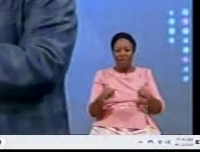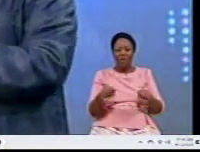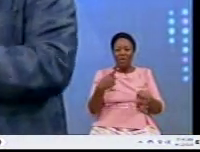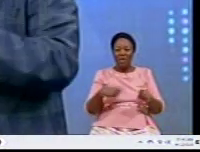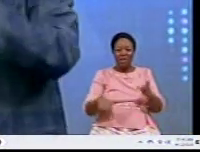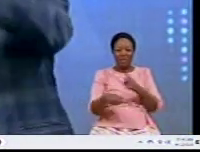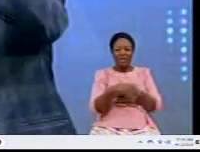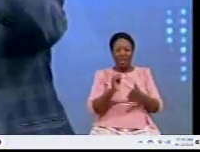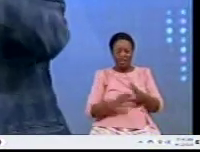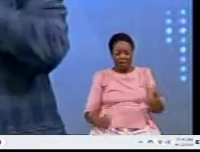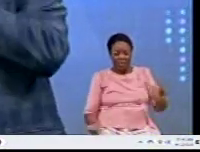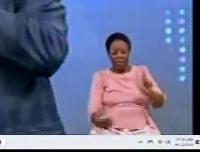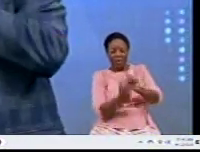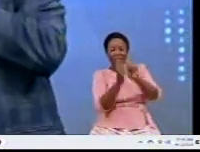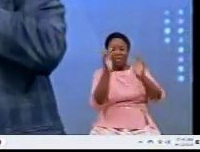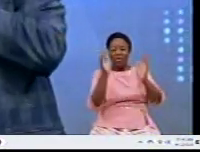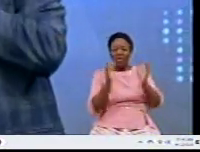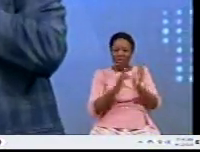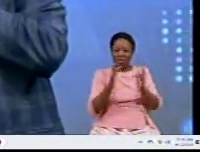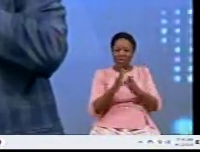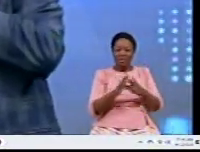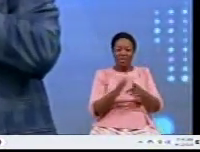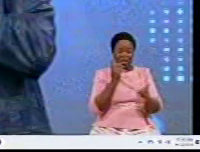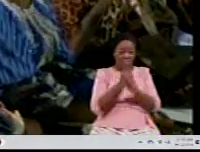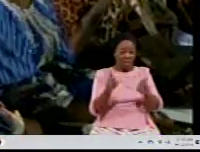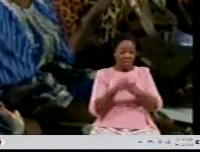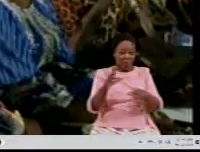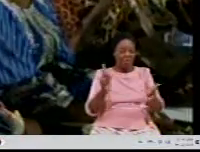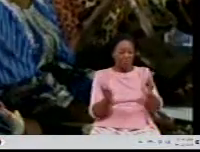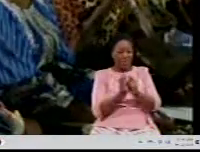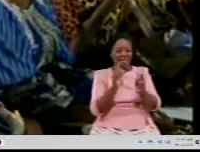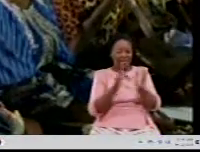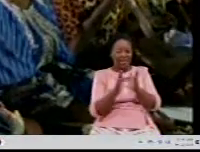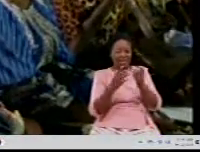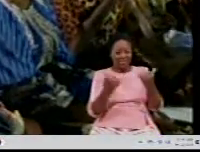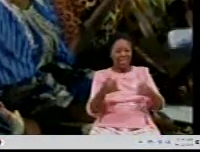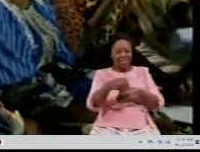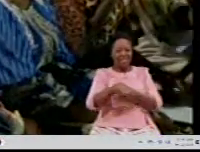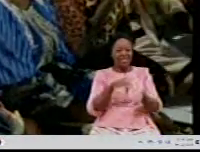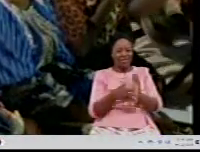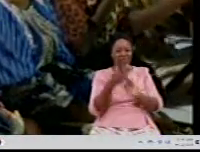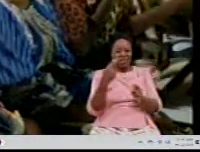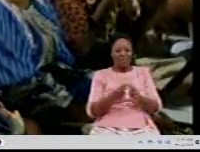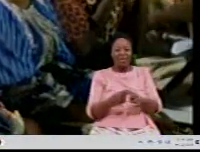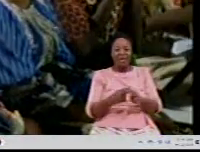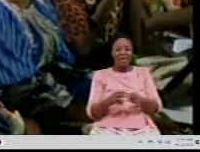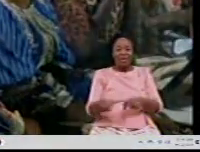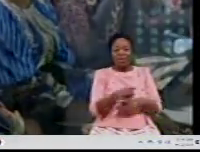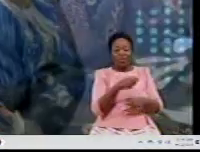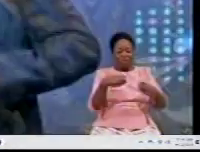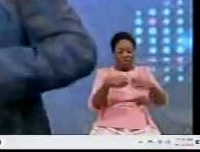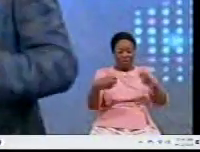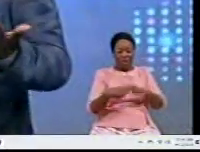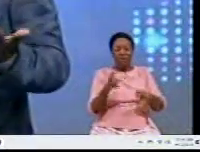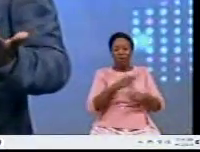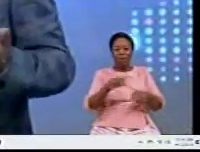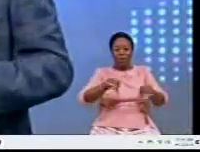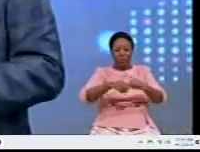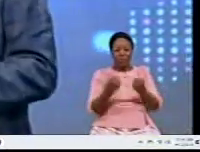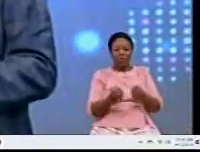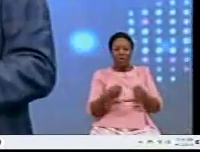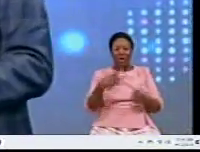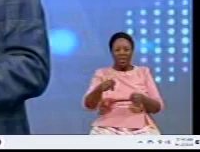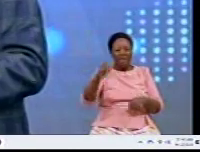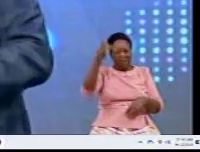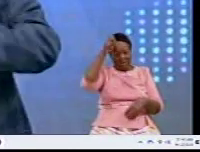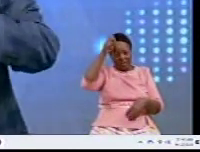met Jesus, like you're going to meet Jesus tonight, those chains were broken, the demons